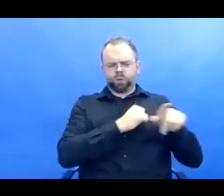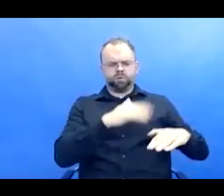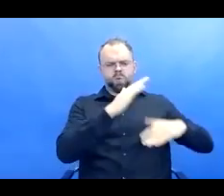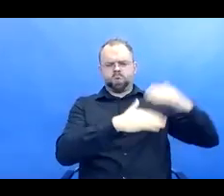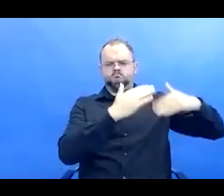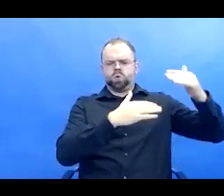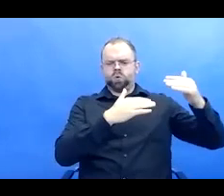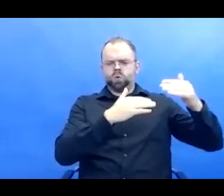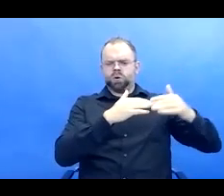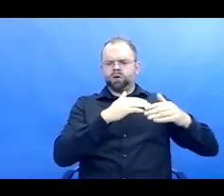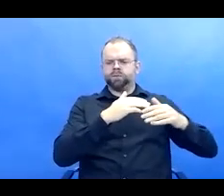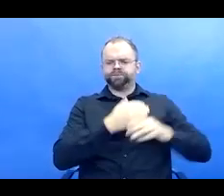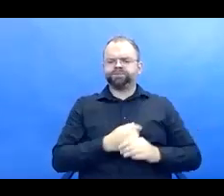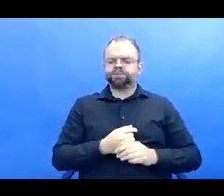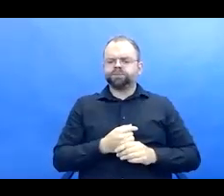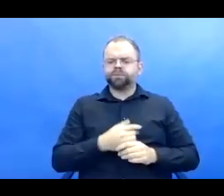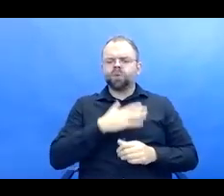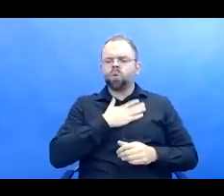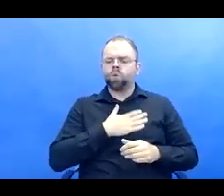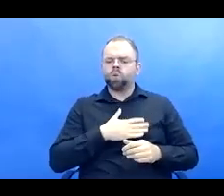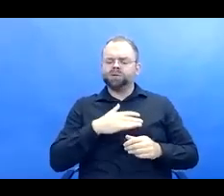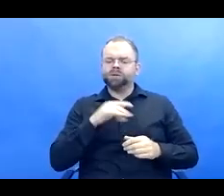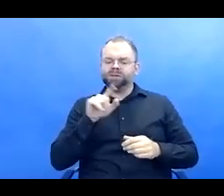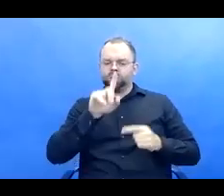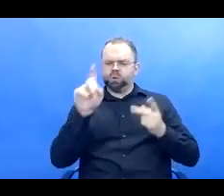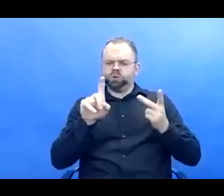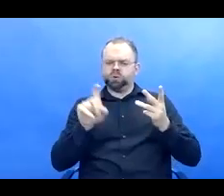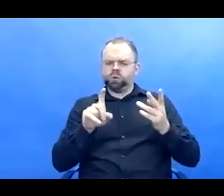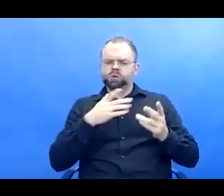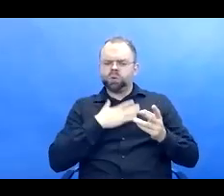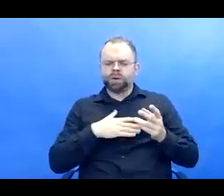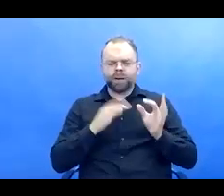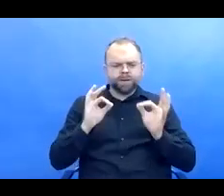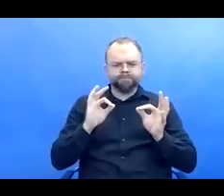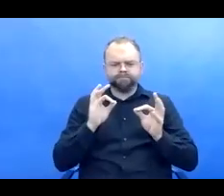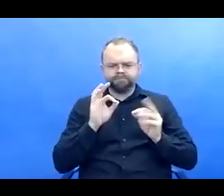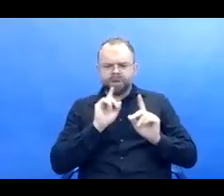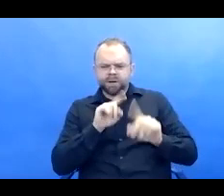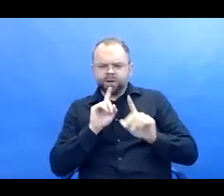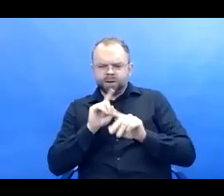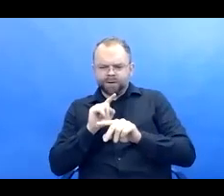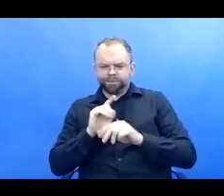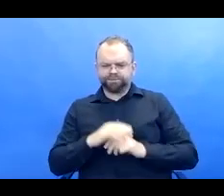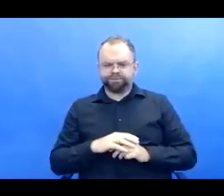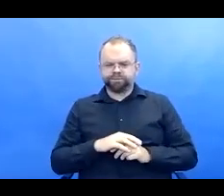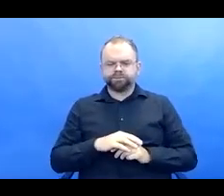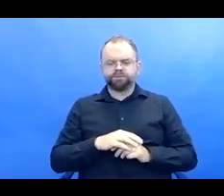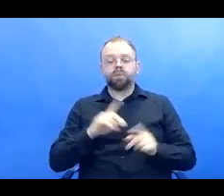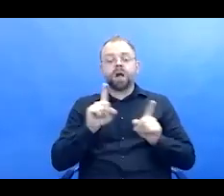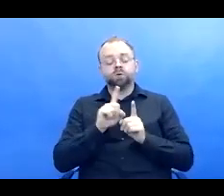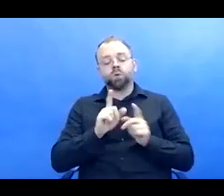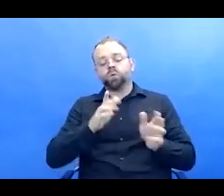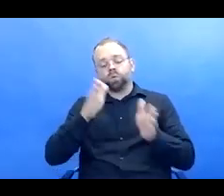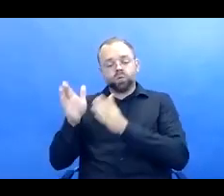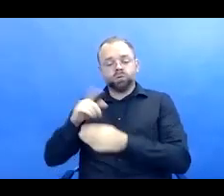earlier. And a core thing that we have been doing in the last weeks and months is actually an online